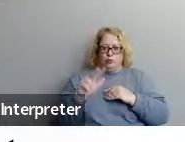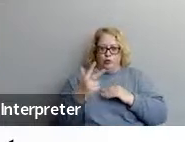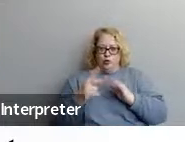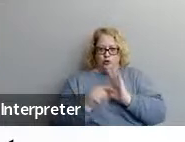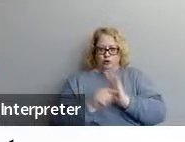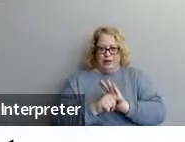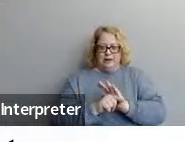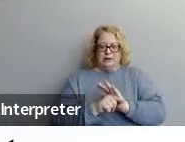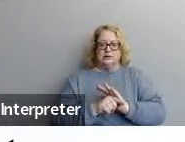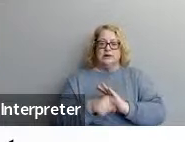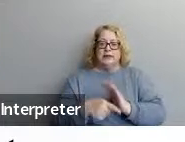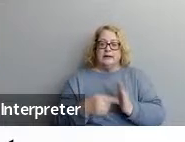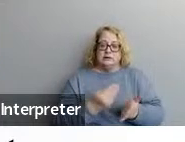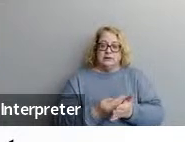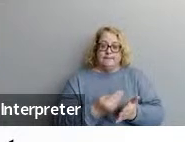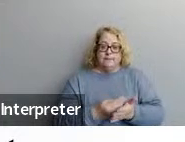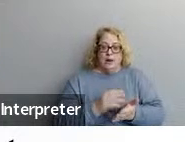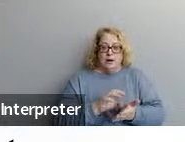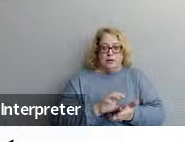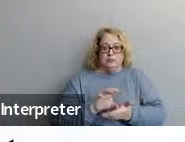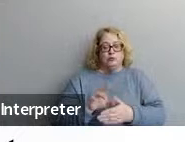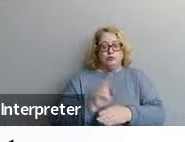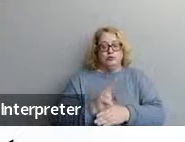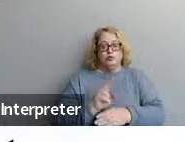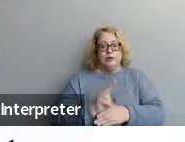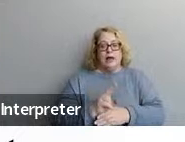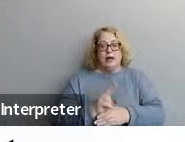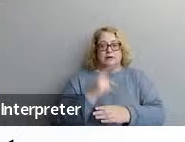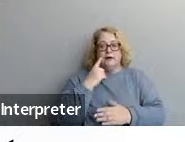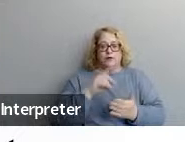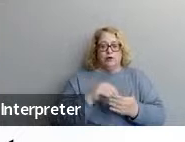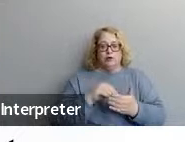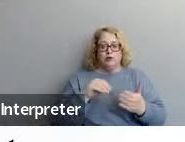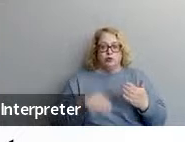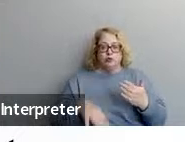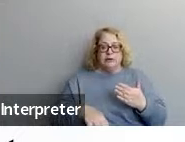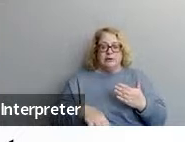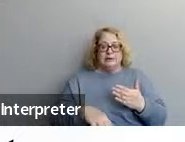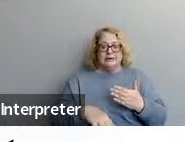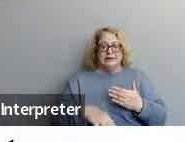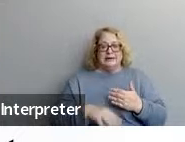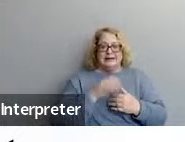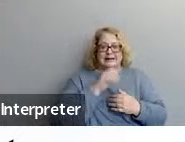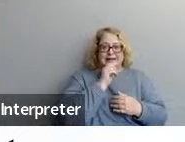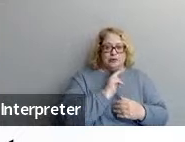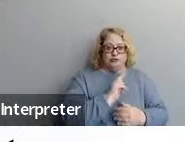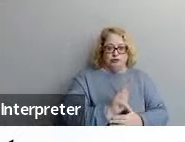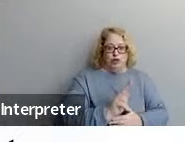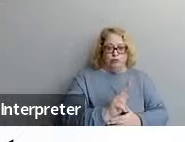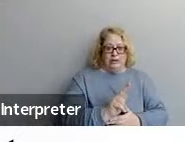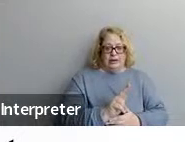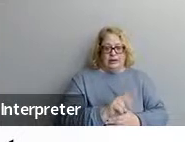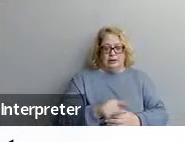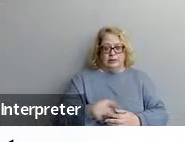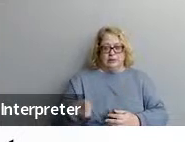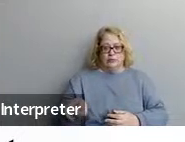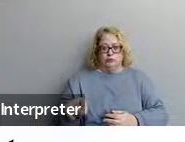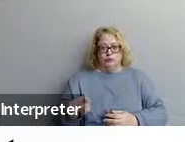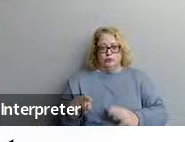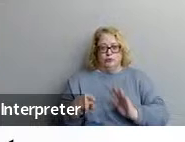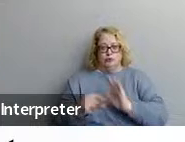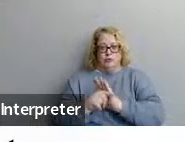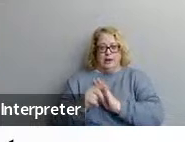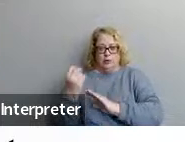grade. These funds are to be utilized for students in age 3 through